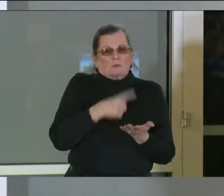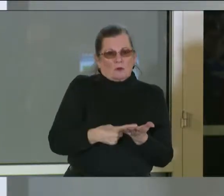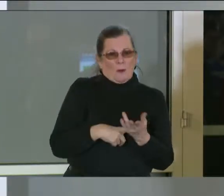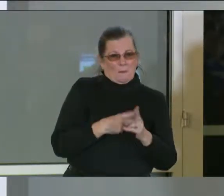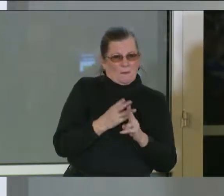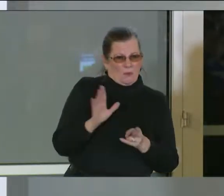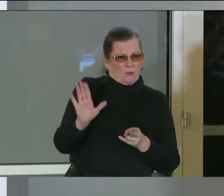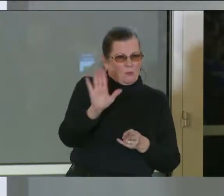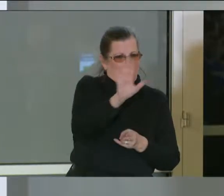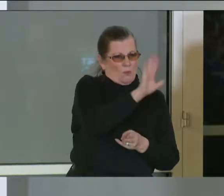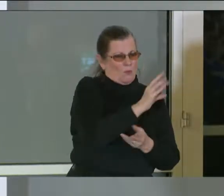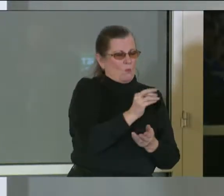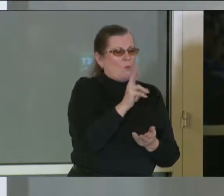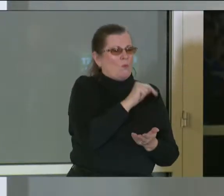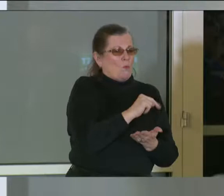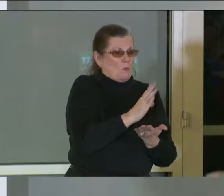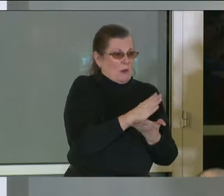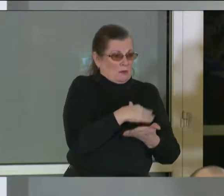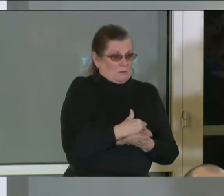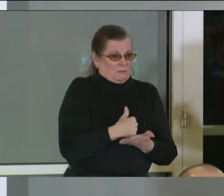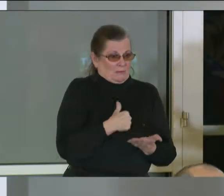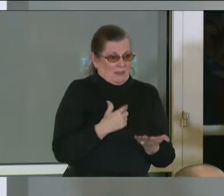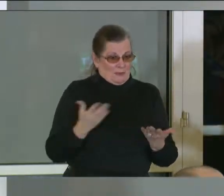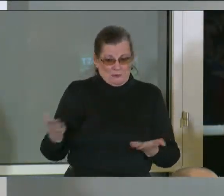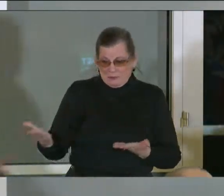our amazing mayor, Mayor Muriel Bowser.